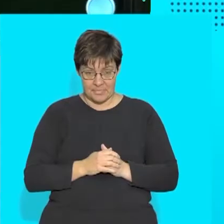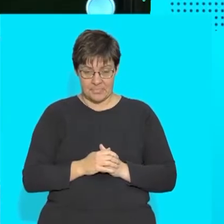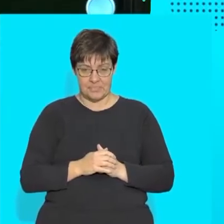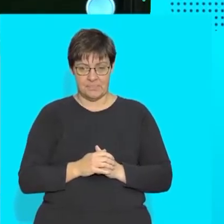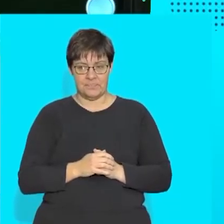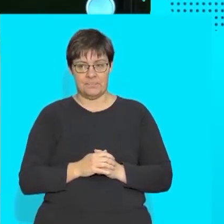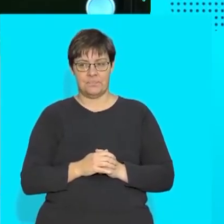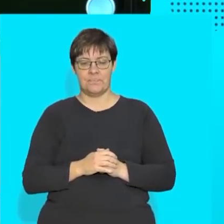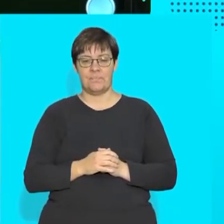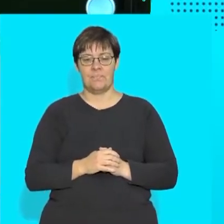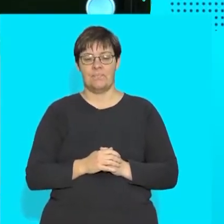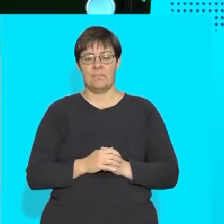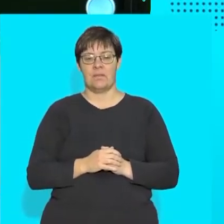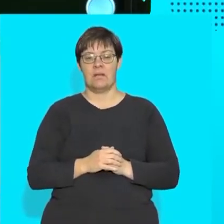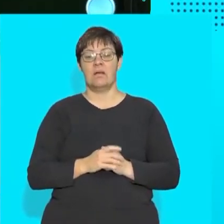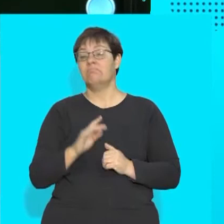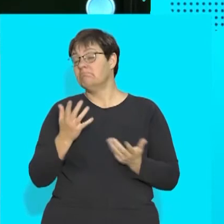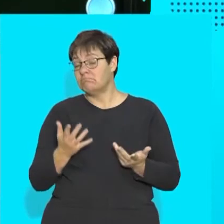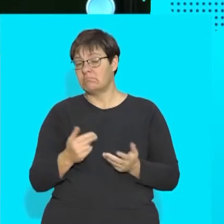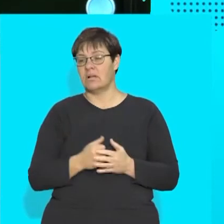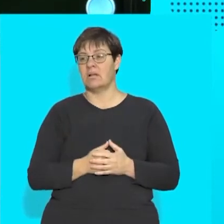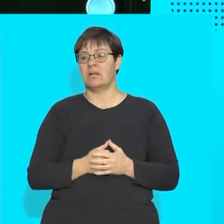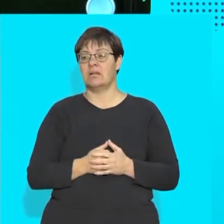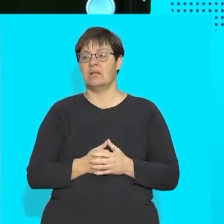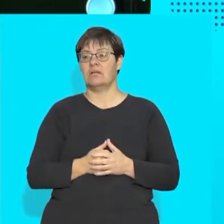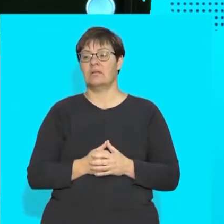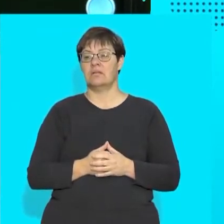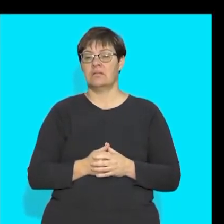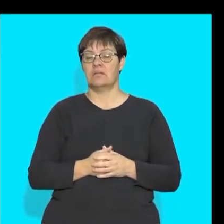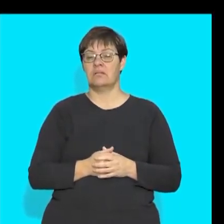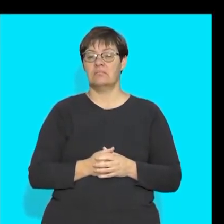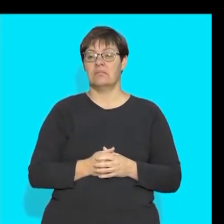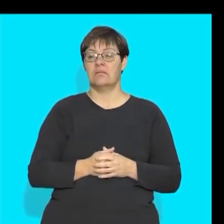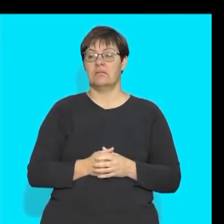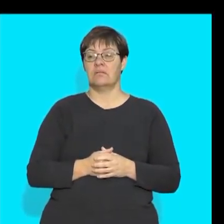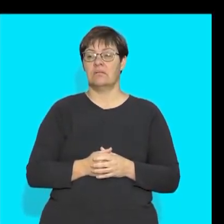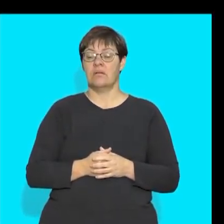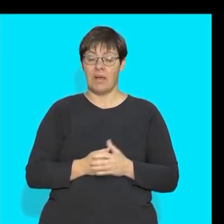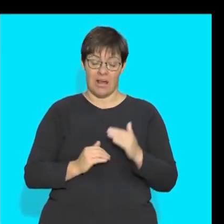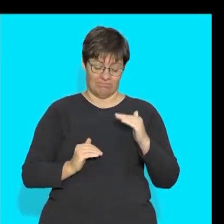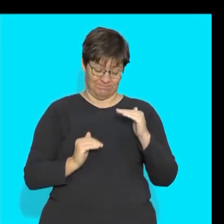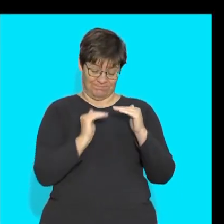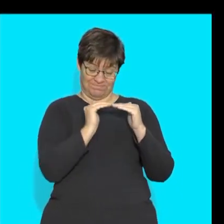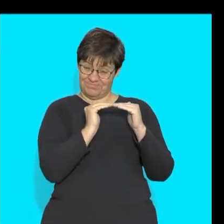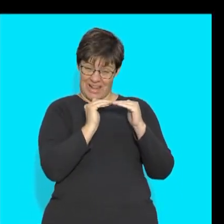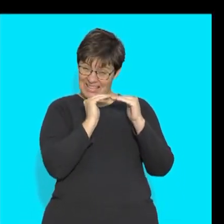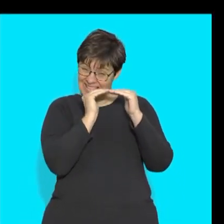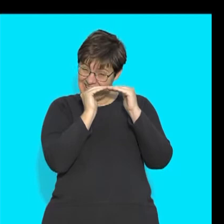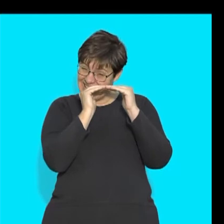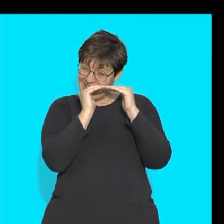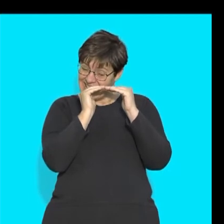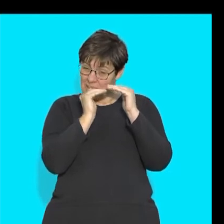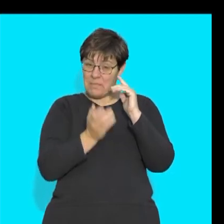okay? When we are at a point where we have just met the threshold, okay,